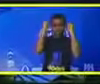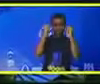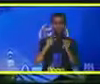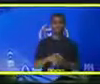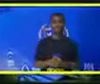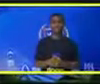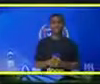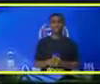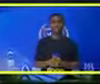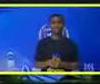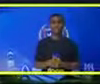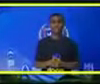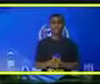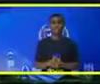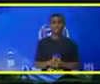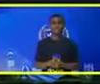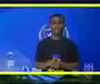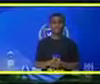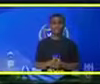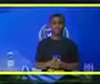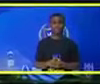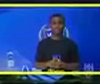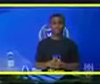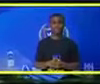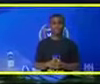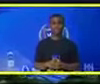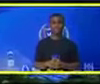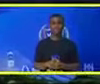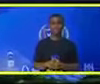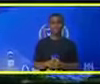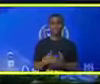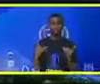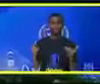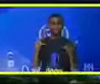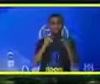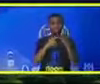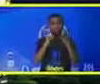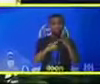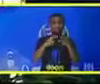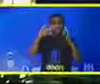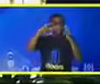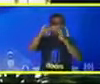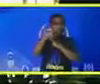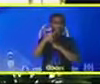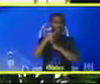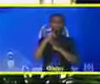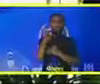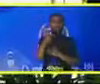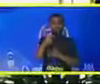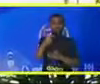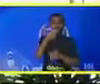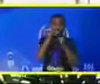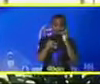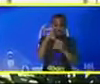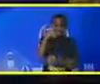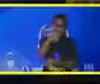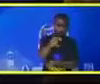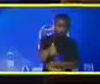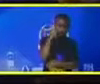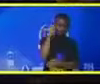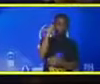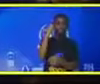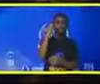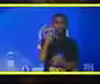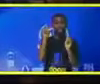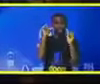Having said that, now let me talk about the prophetic. You ignore the prophetic, you will never rise. The prophetic has